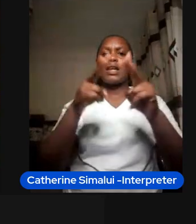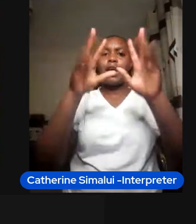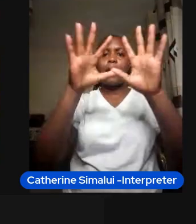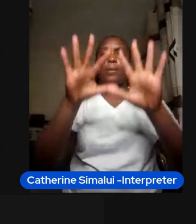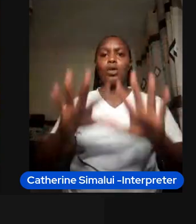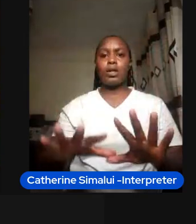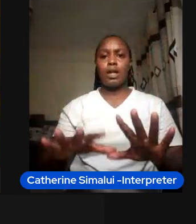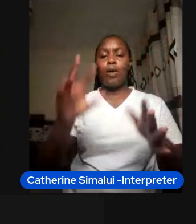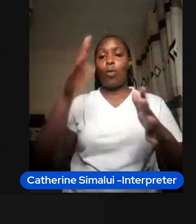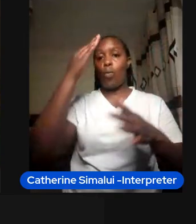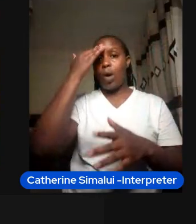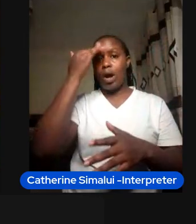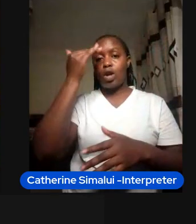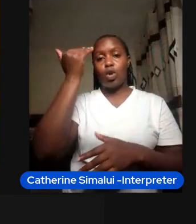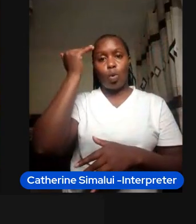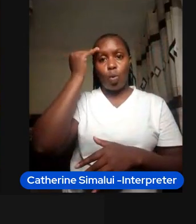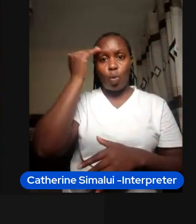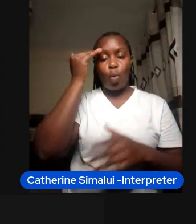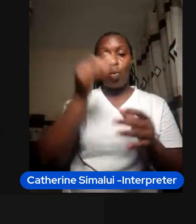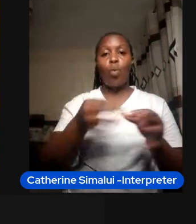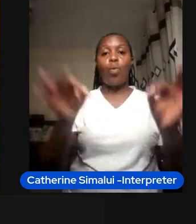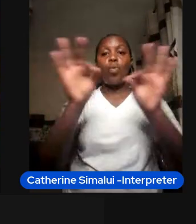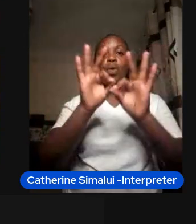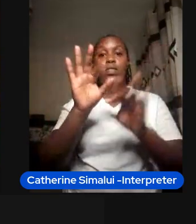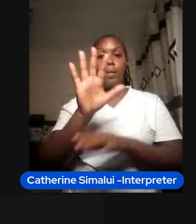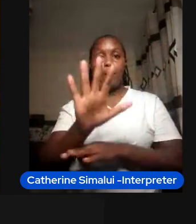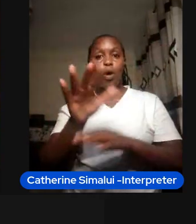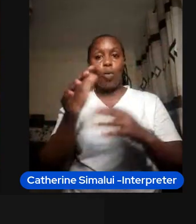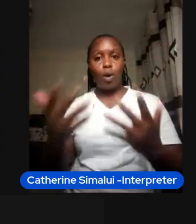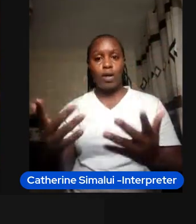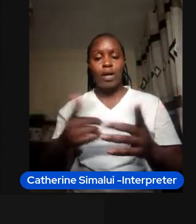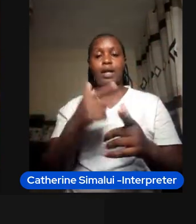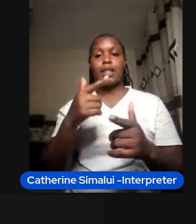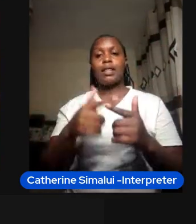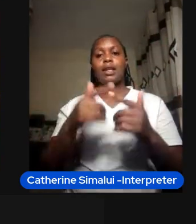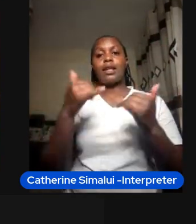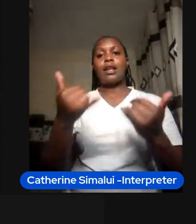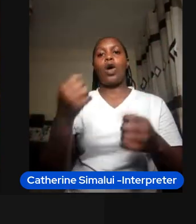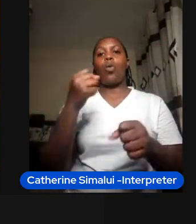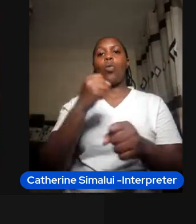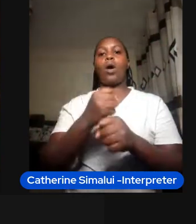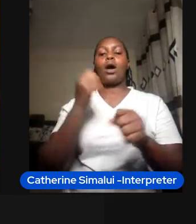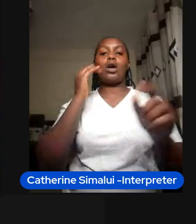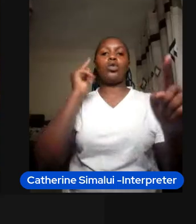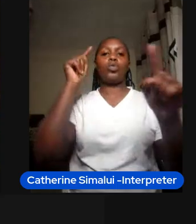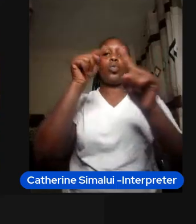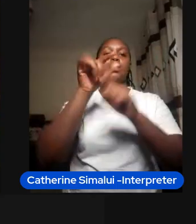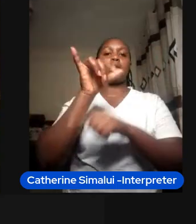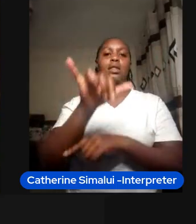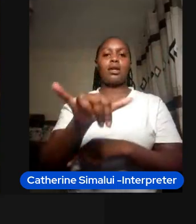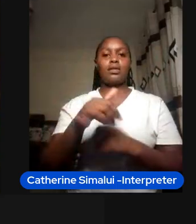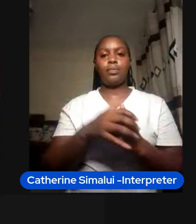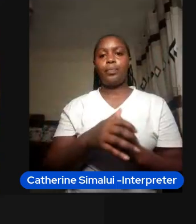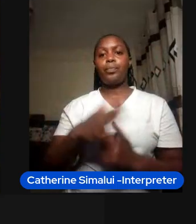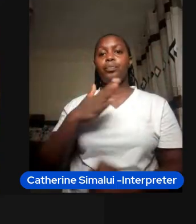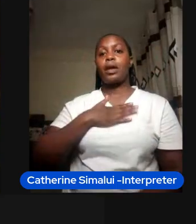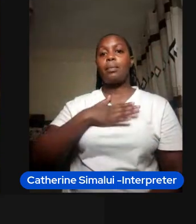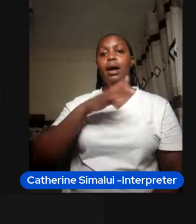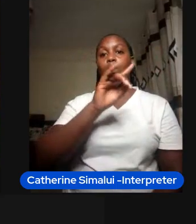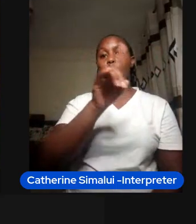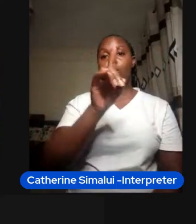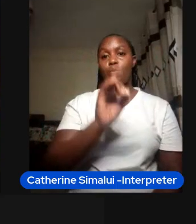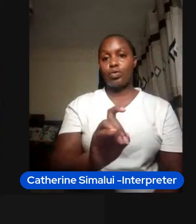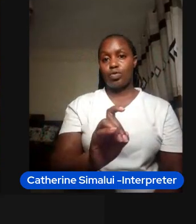worth and working towards it. So my next question, I will direct it to Madam Janet again. Janet